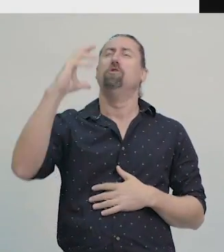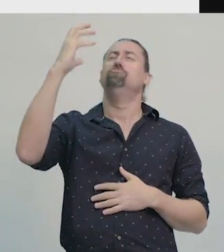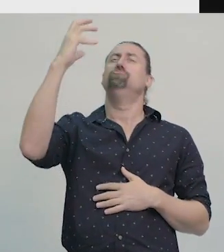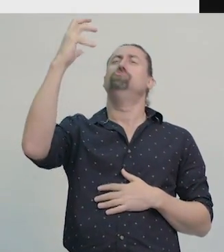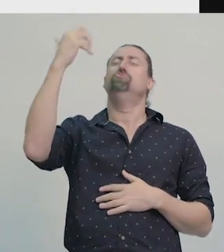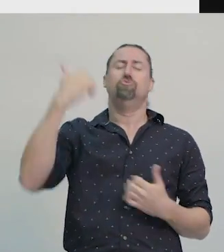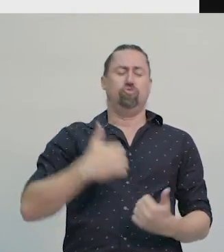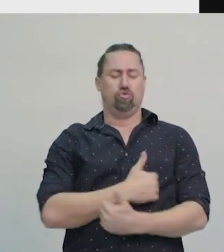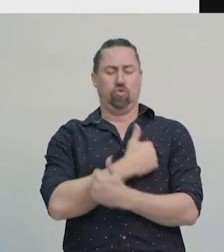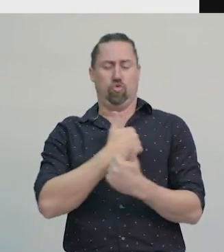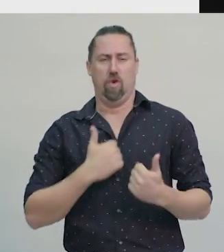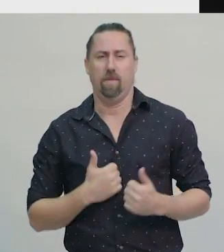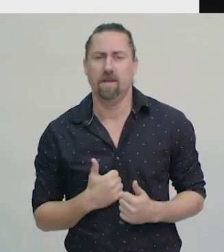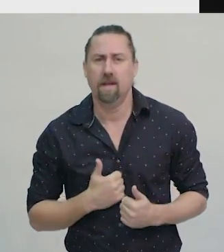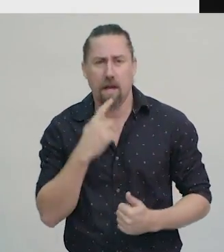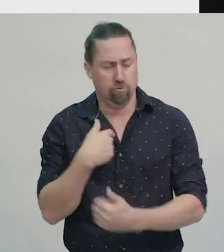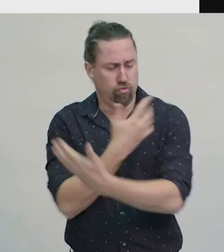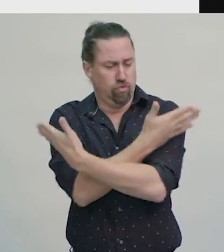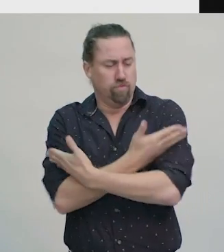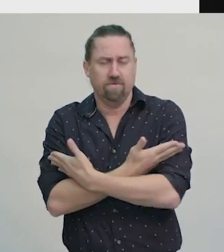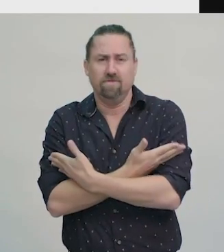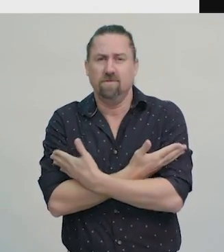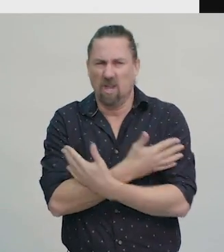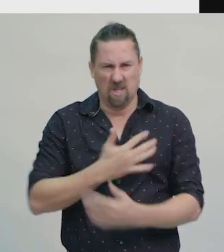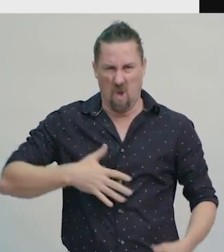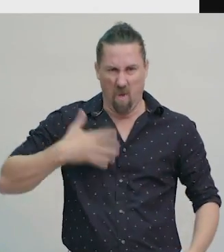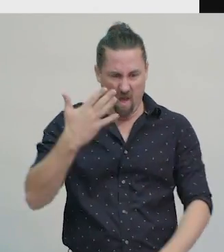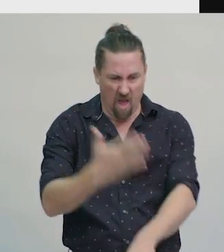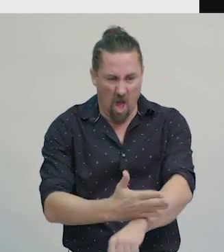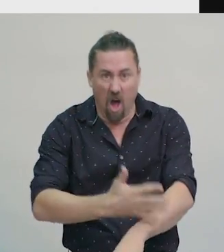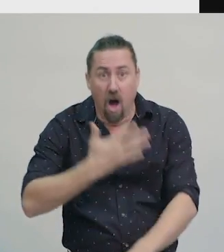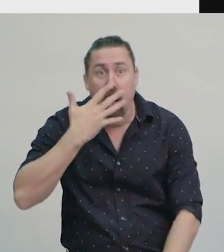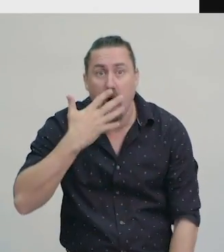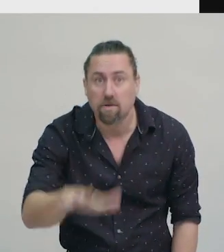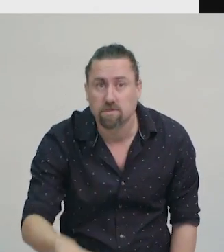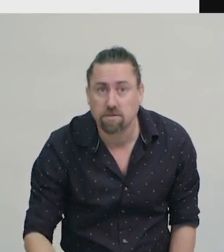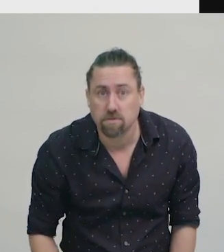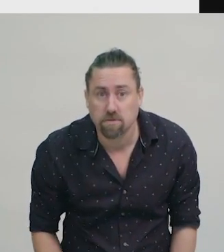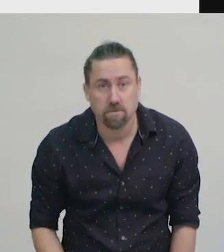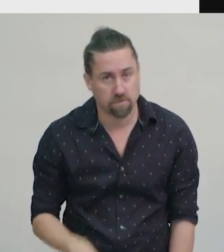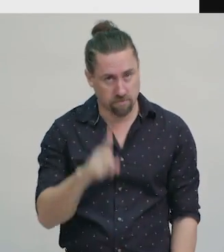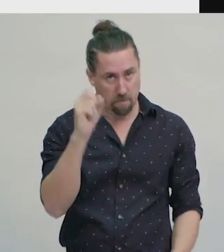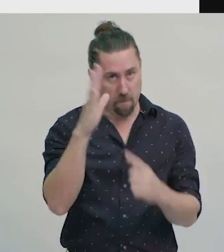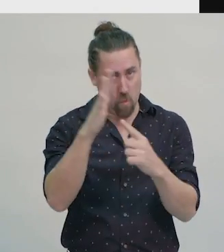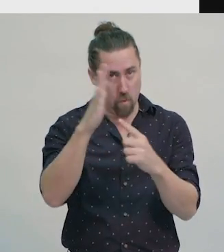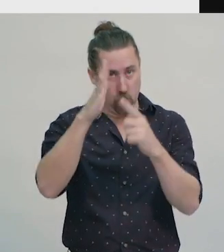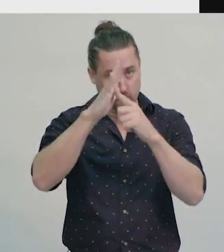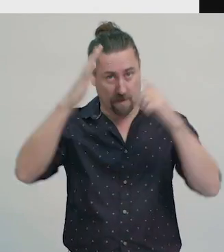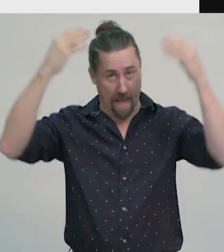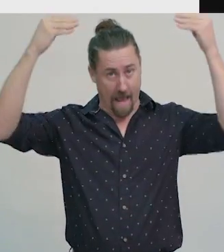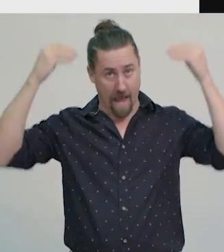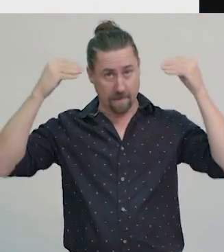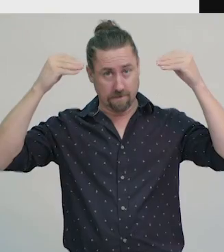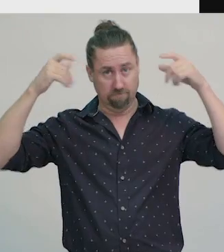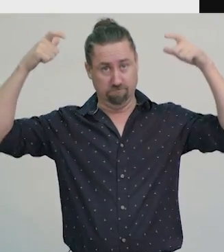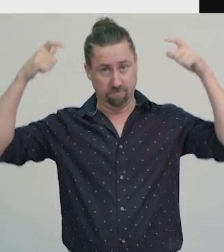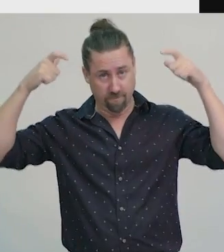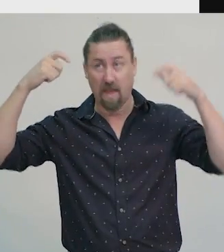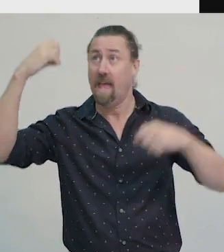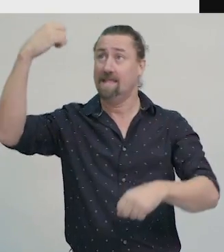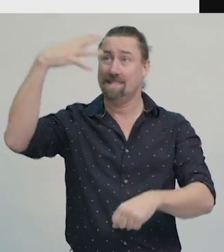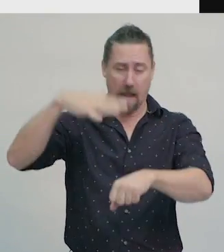my face, and I can feel my clothes blowing a little bit in the breeze. What can you feel?